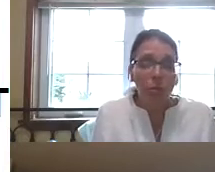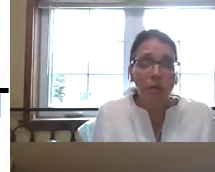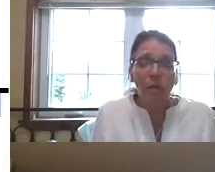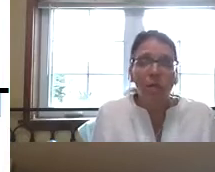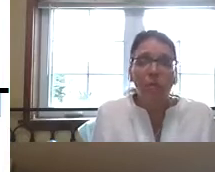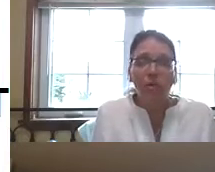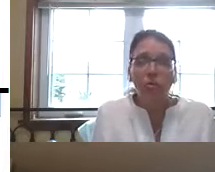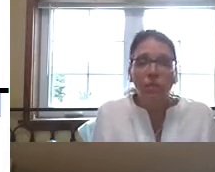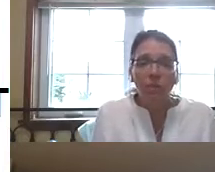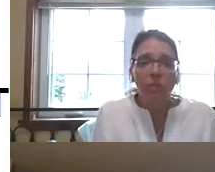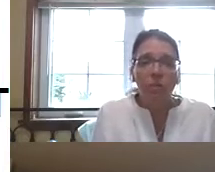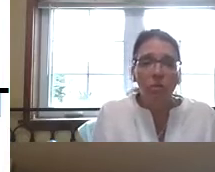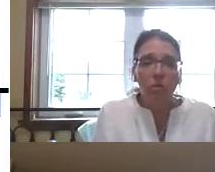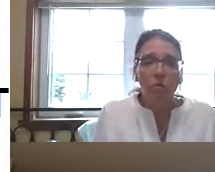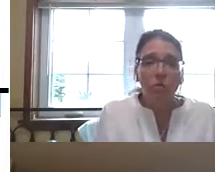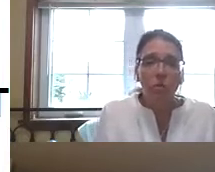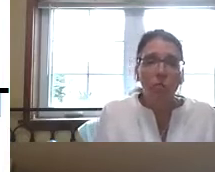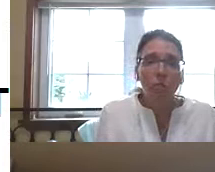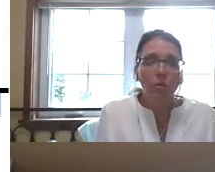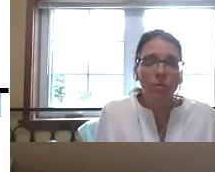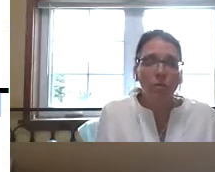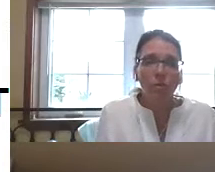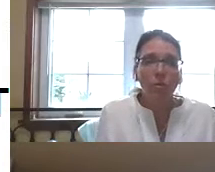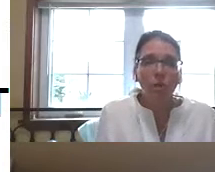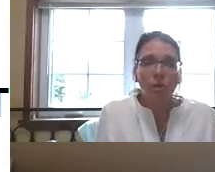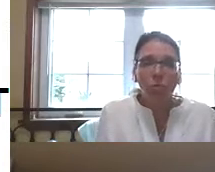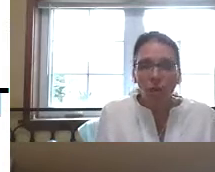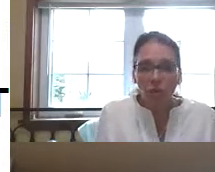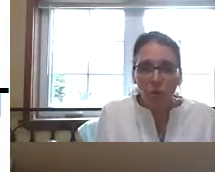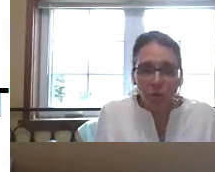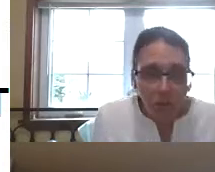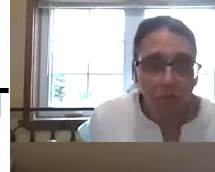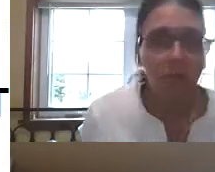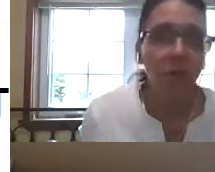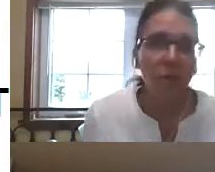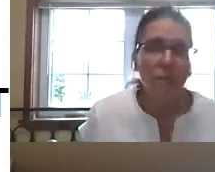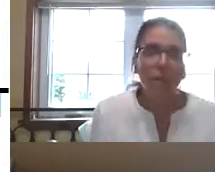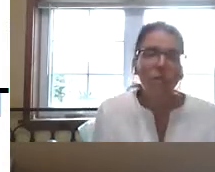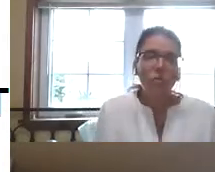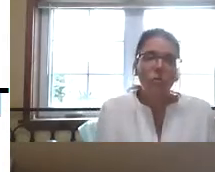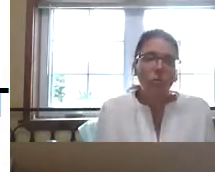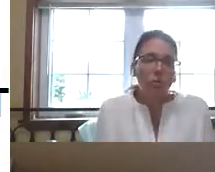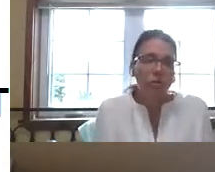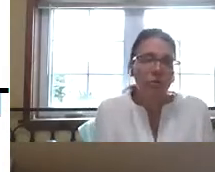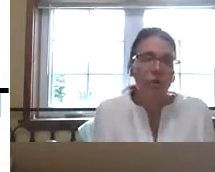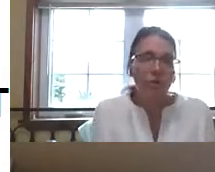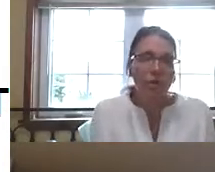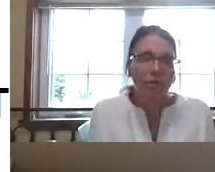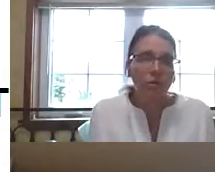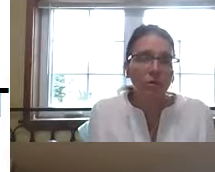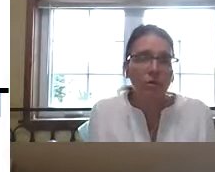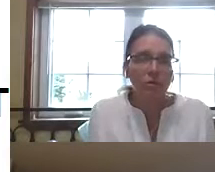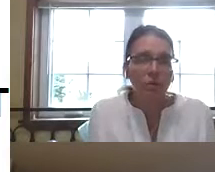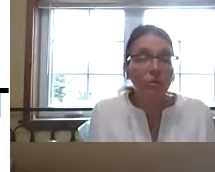also address some of those concerns. So we'll talk through the alternative of Bartlett today. So those two alternatives